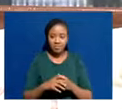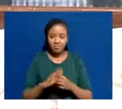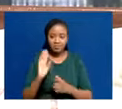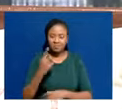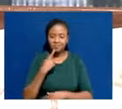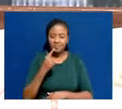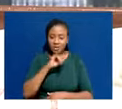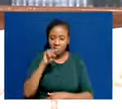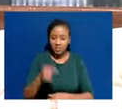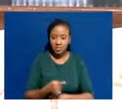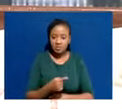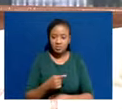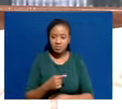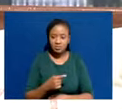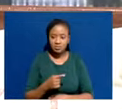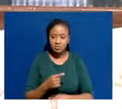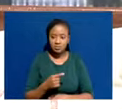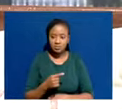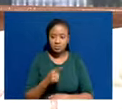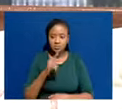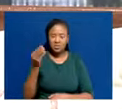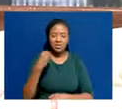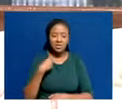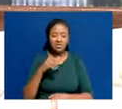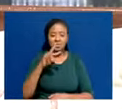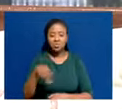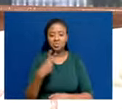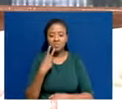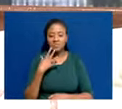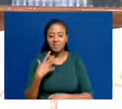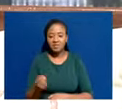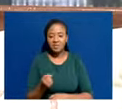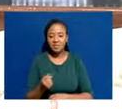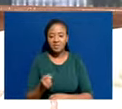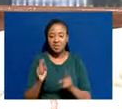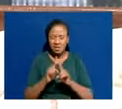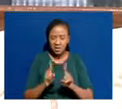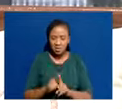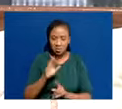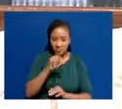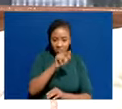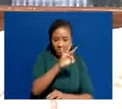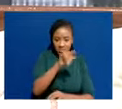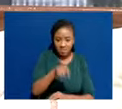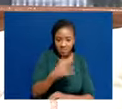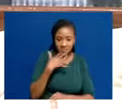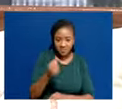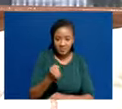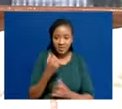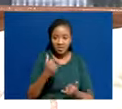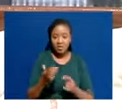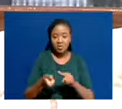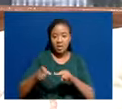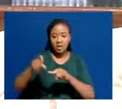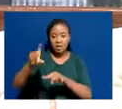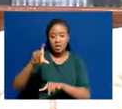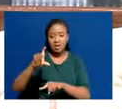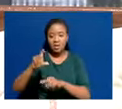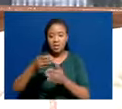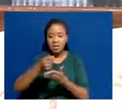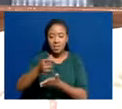of these community health volunteers, giving us 2,500. So on top of the 3,500 that I give them, I'm going to make it 5,500 or 6,000, and then pay for